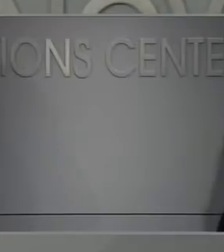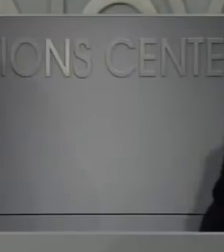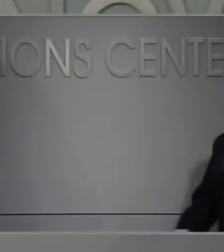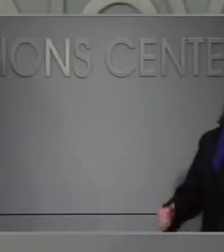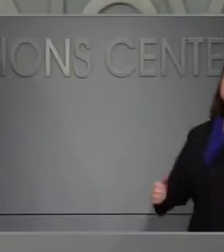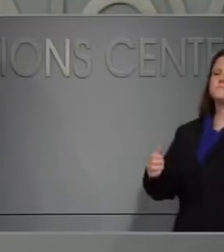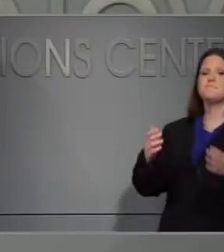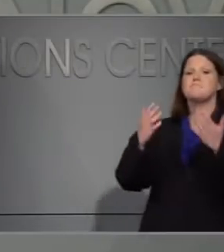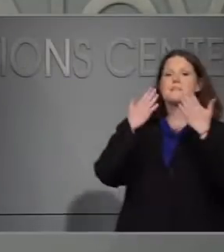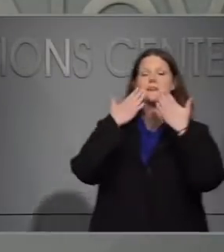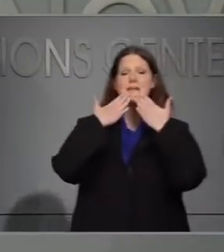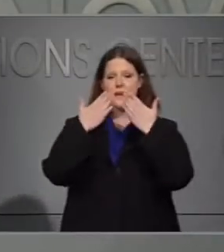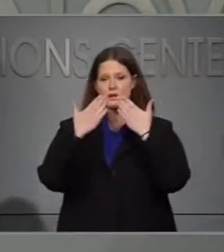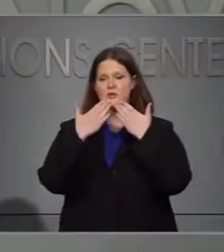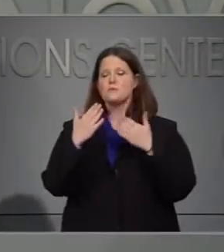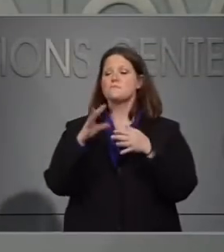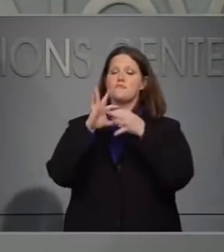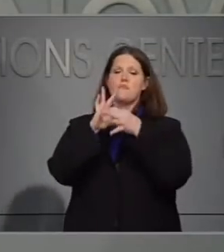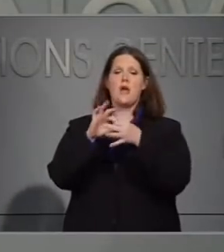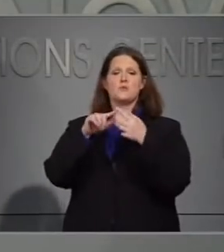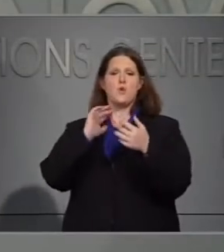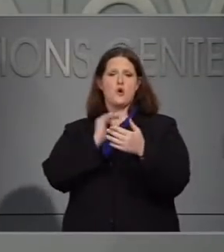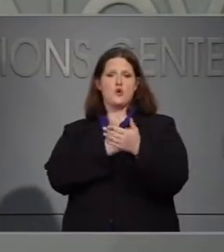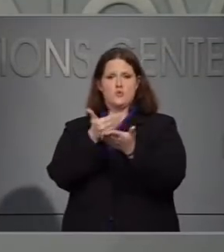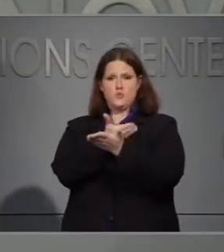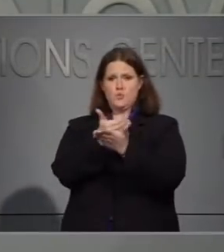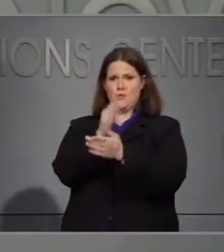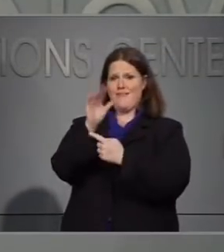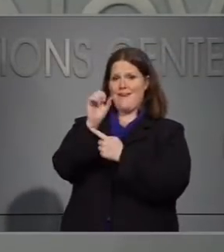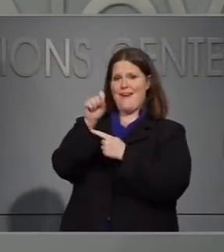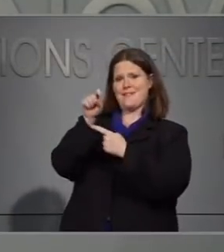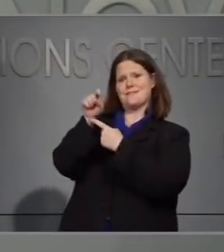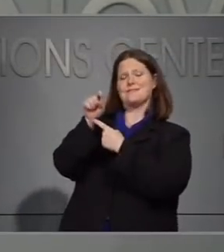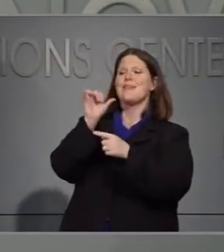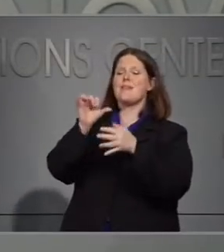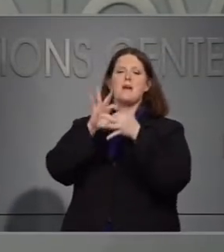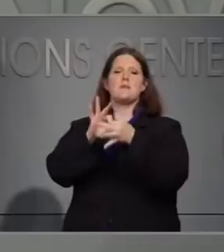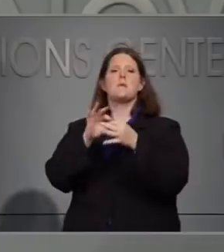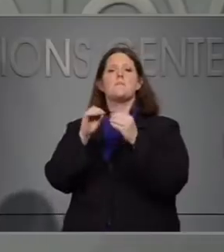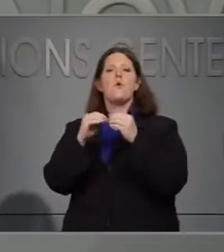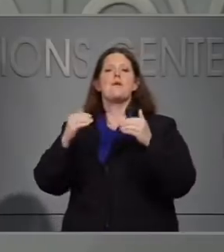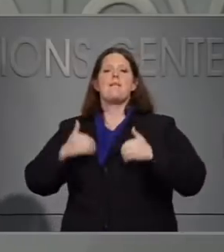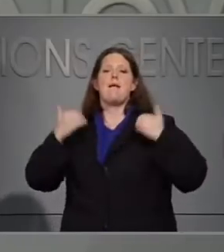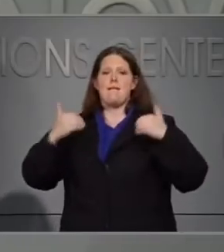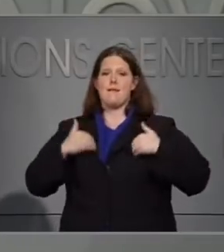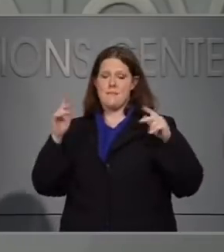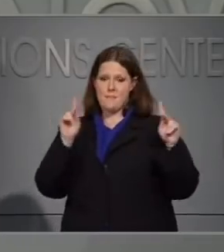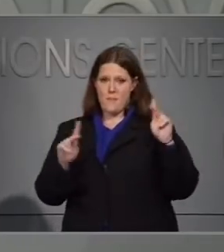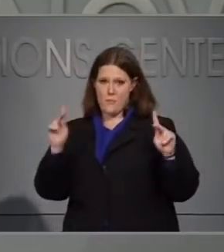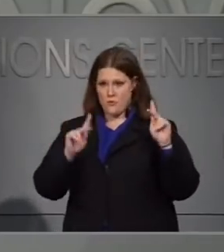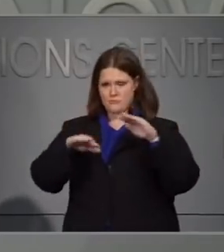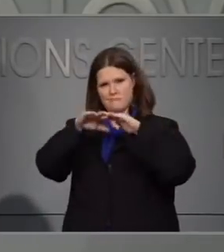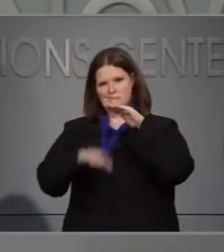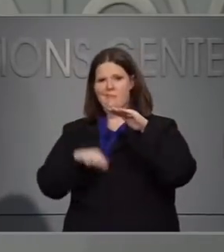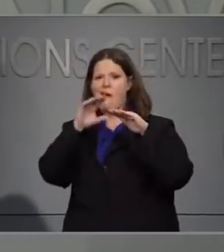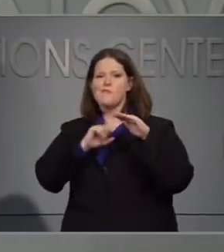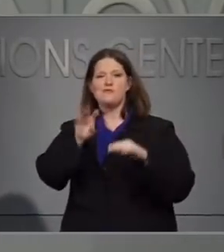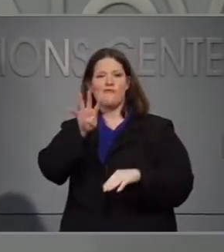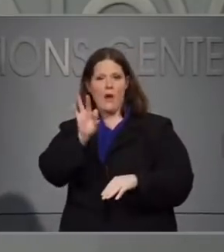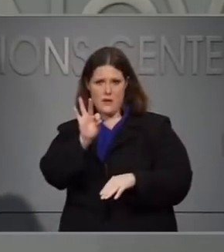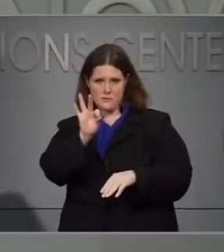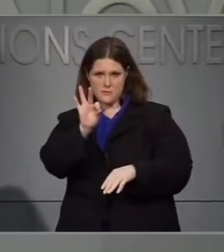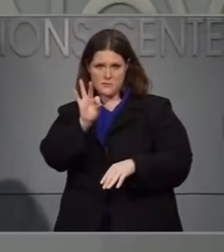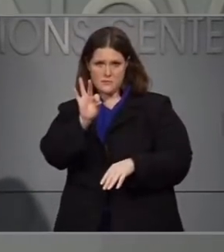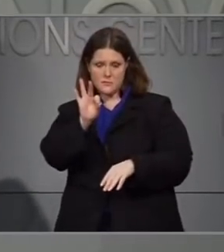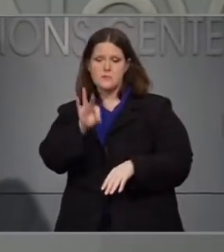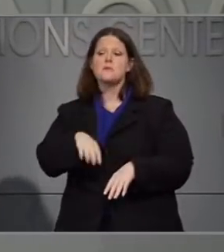earlier remarks, we're seeing our new cases really being driven largely by folks who are younger, those who are under the age of 49, and